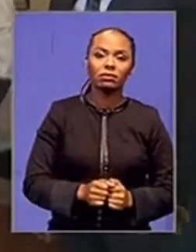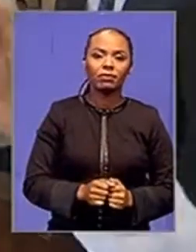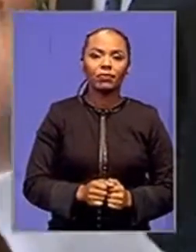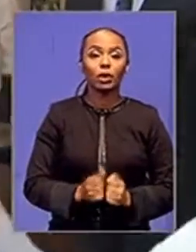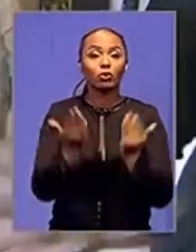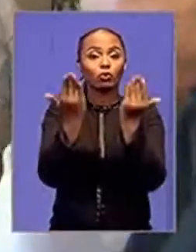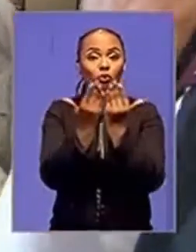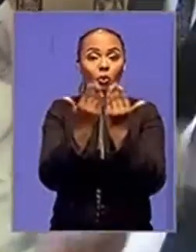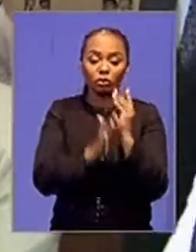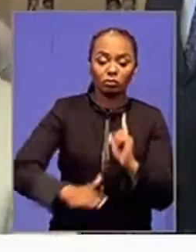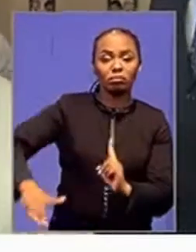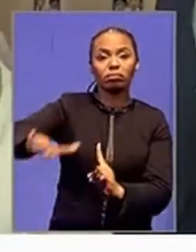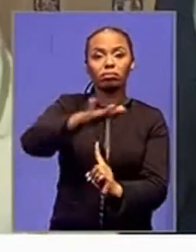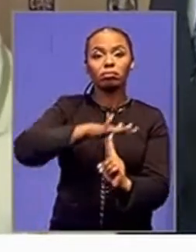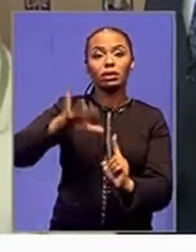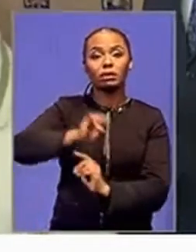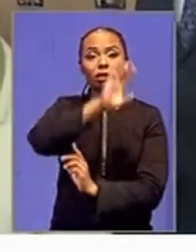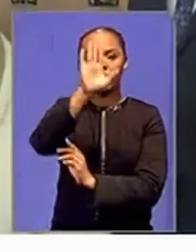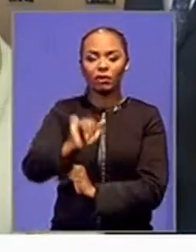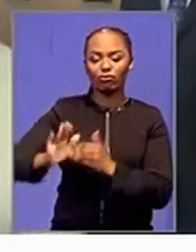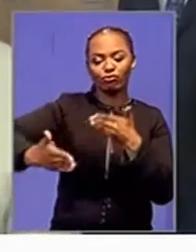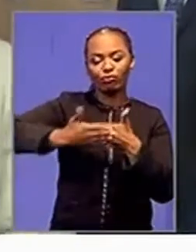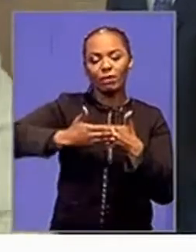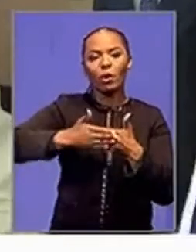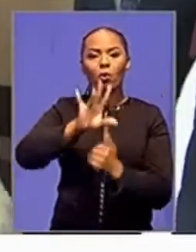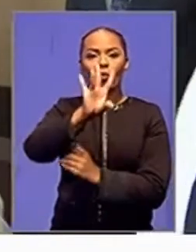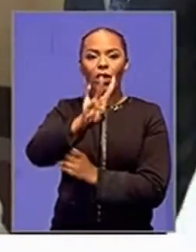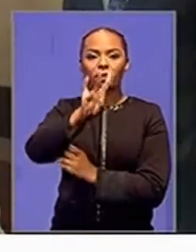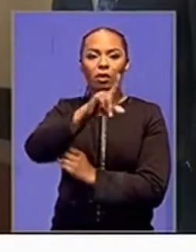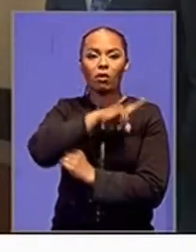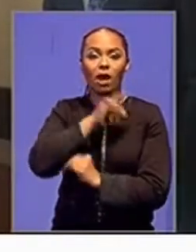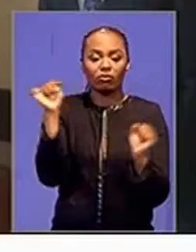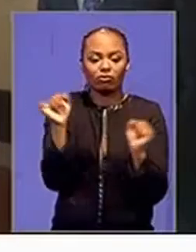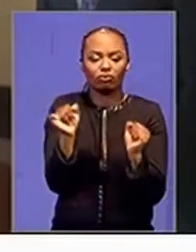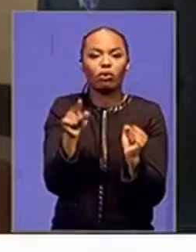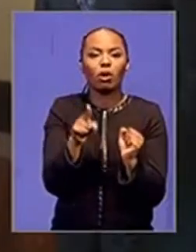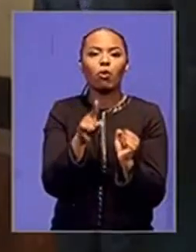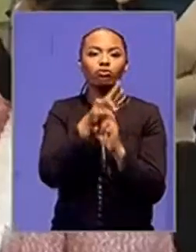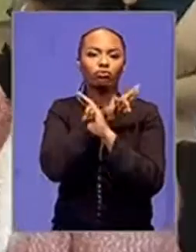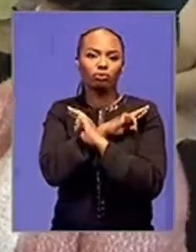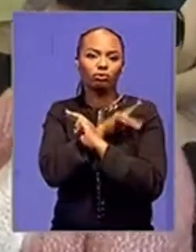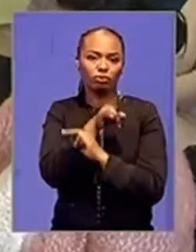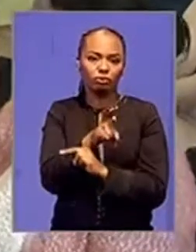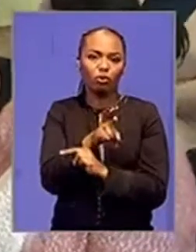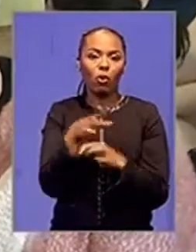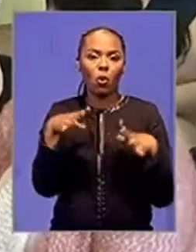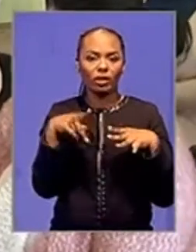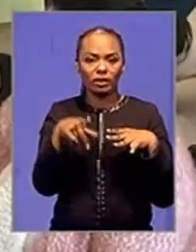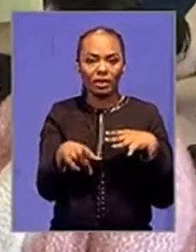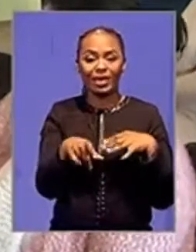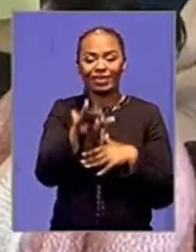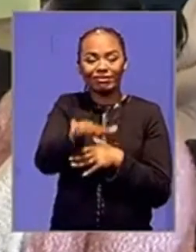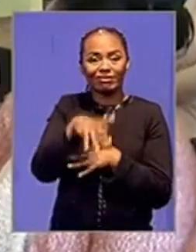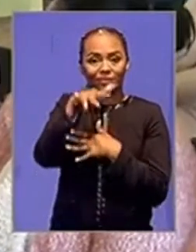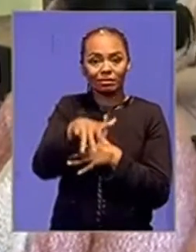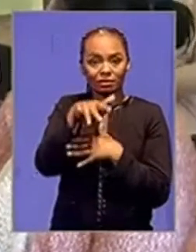Dikolo naha ka bophara di tshwanela ho kwalwa ka Laboraro bakeng sa sehla sa mariha. Ho bulwa ha tsona ka 19 Phupu